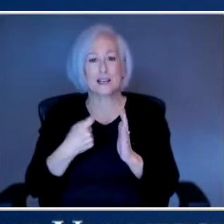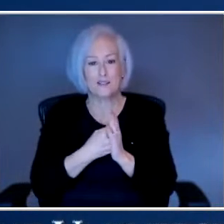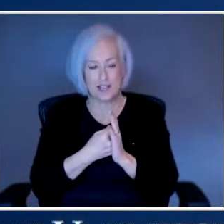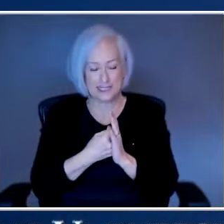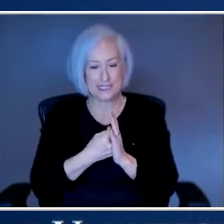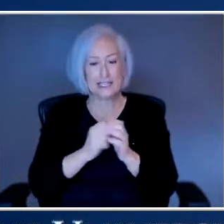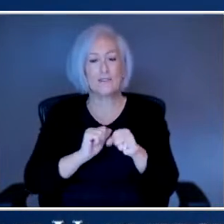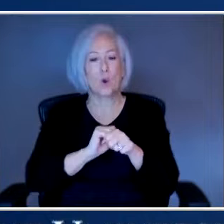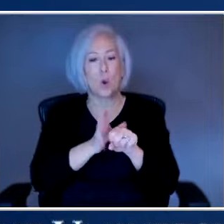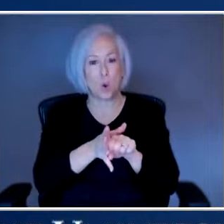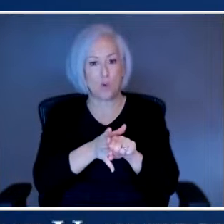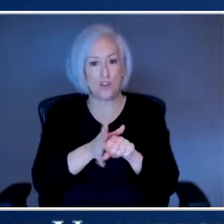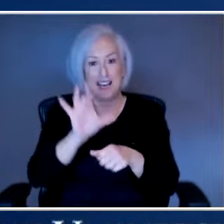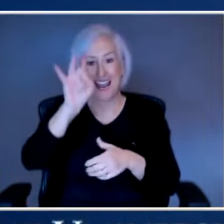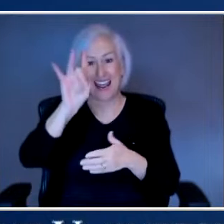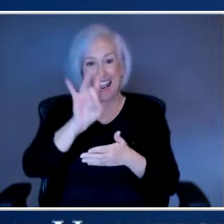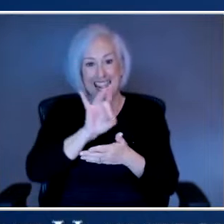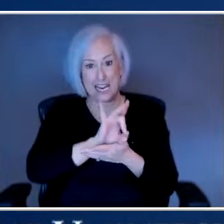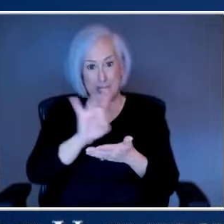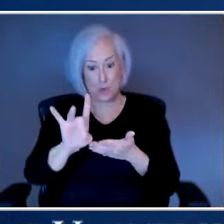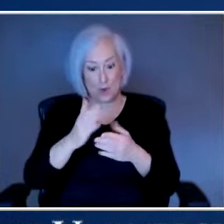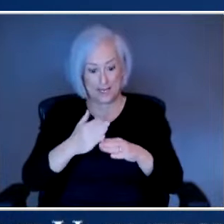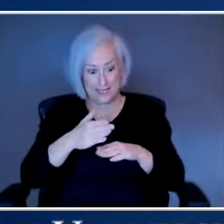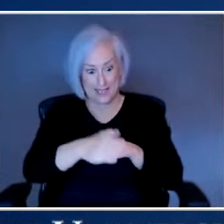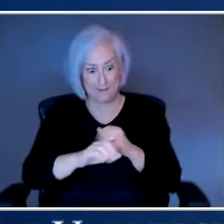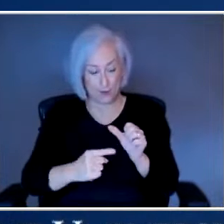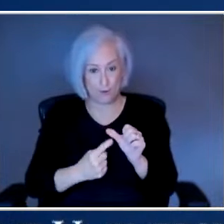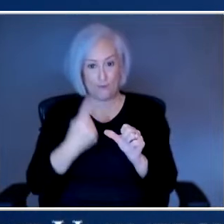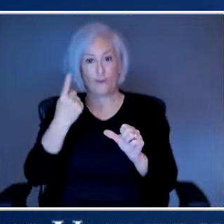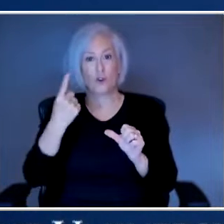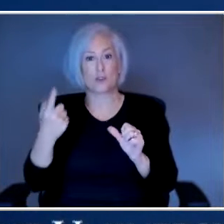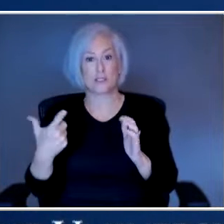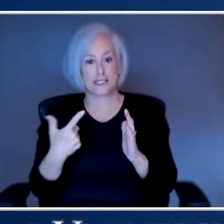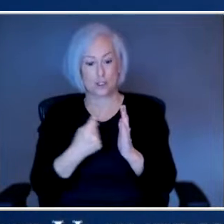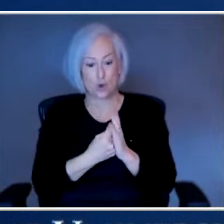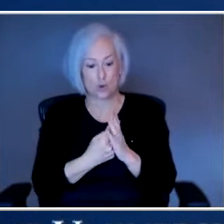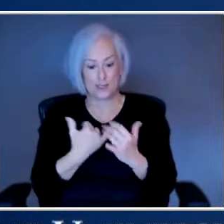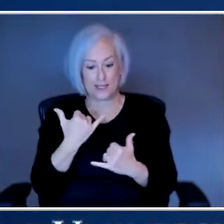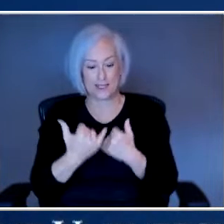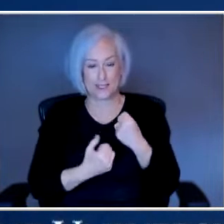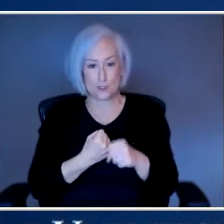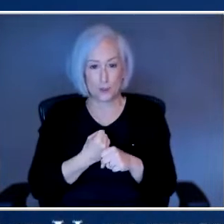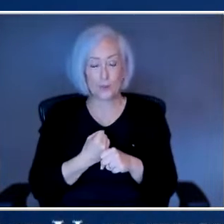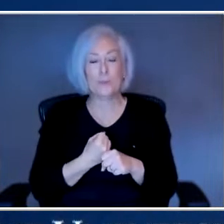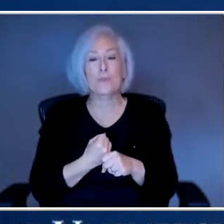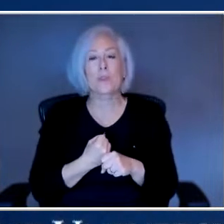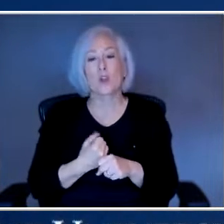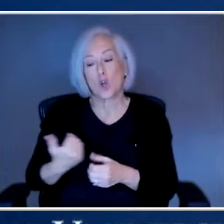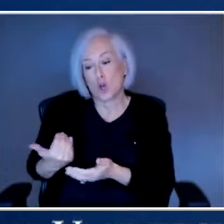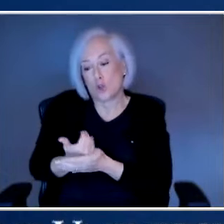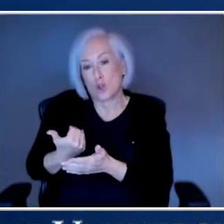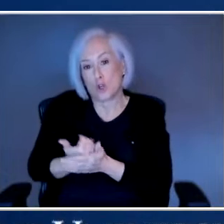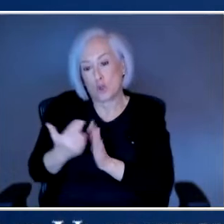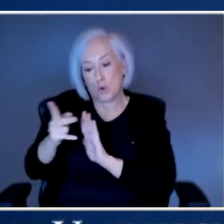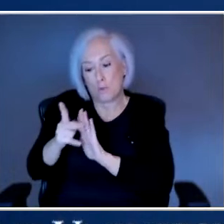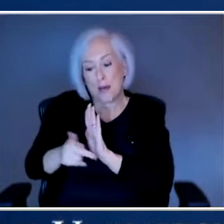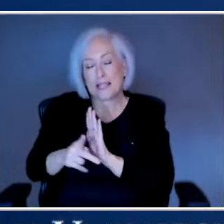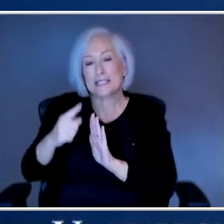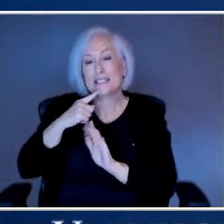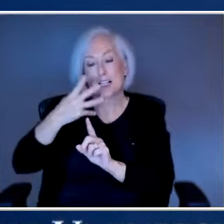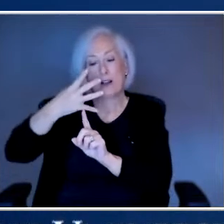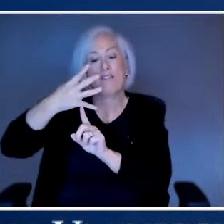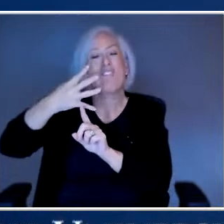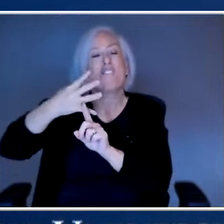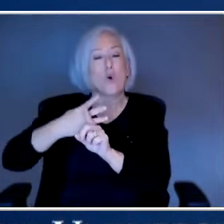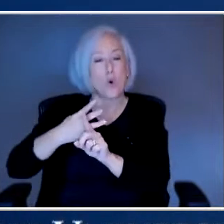8 weeks after their first dose. This new stipulation, I believe, is 4 months after that first